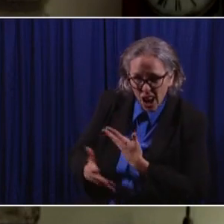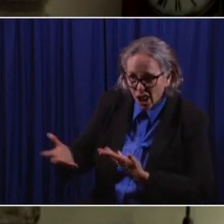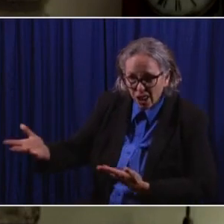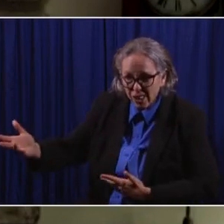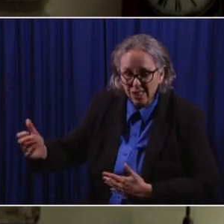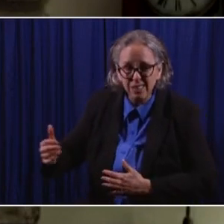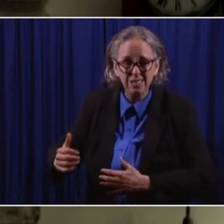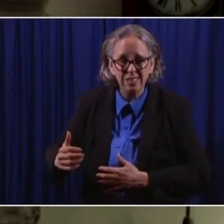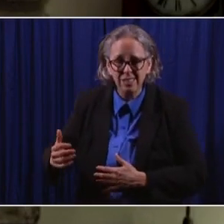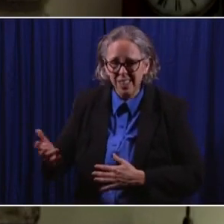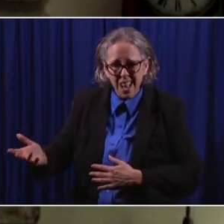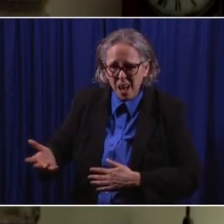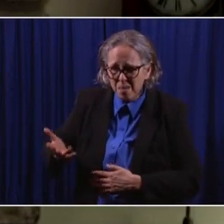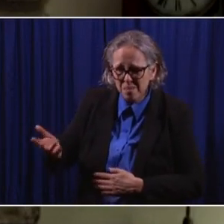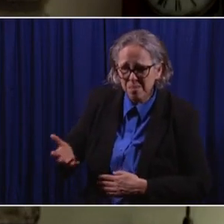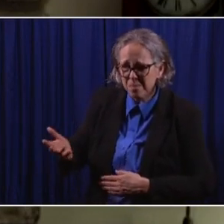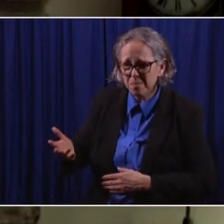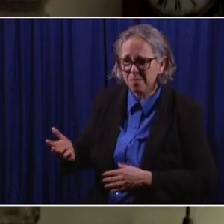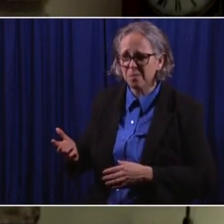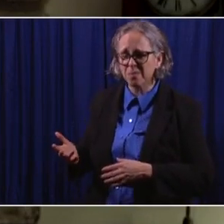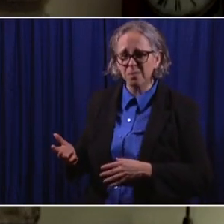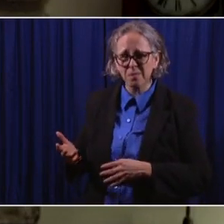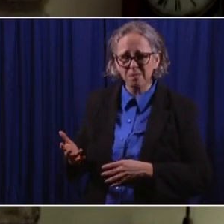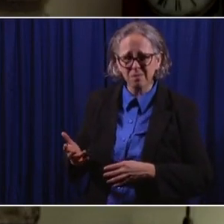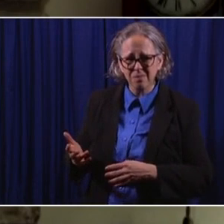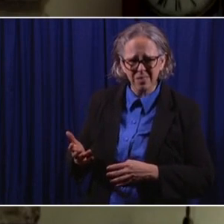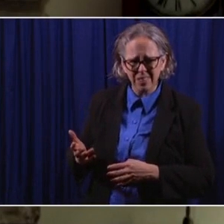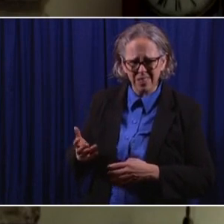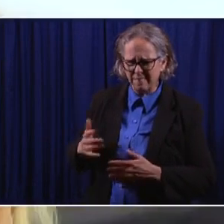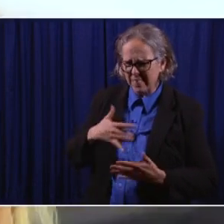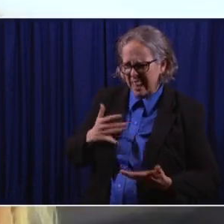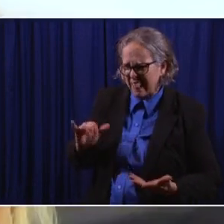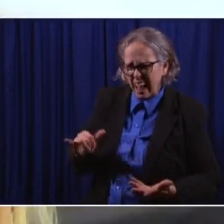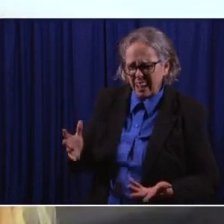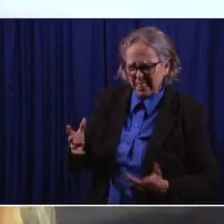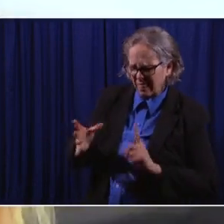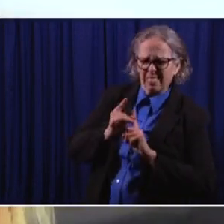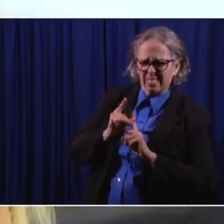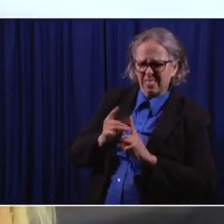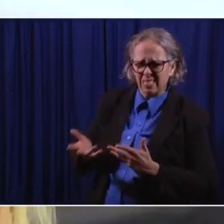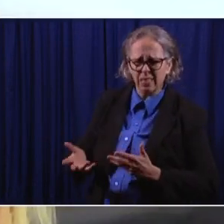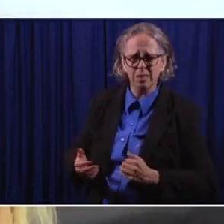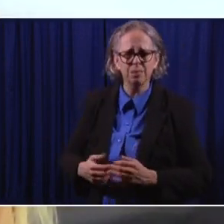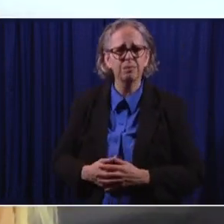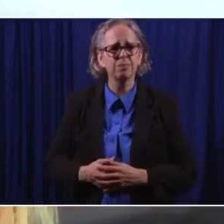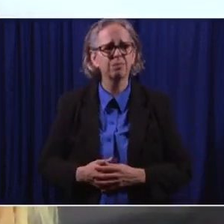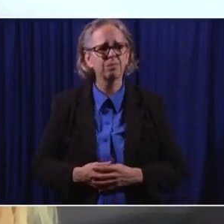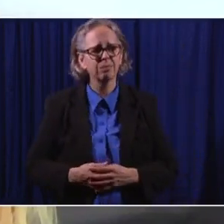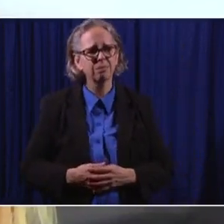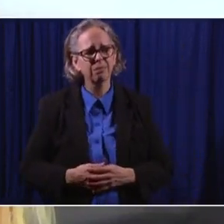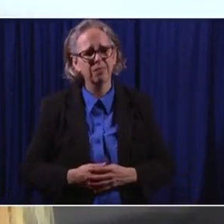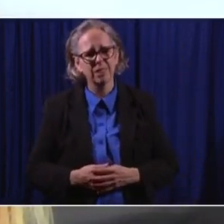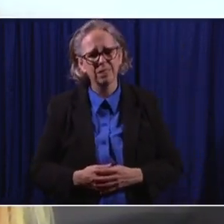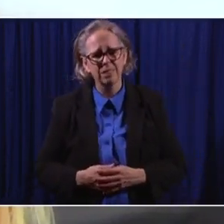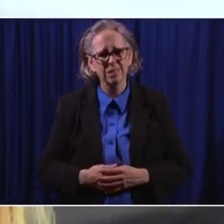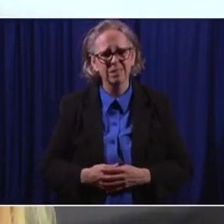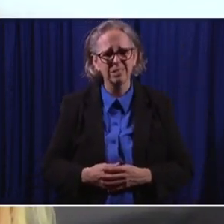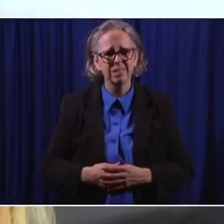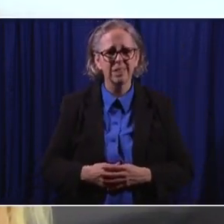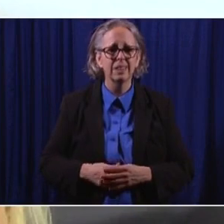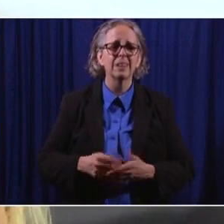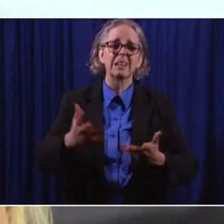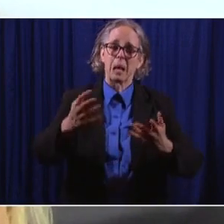process, and what was it like? Well, I will say the emotional impacts for me